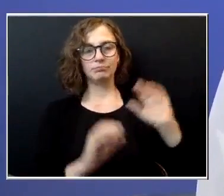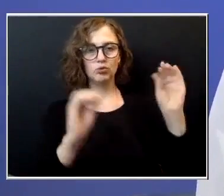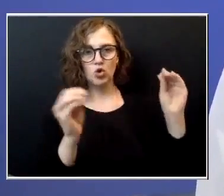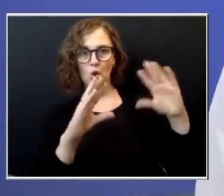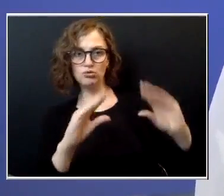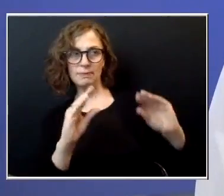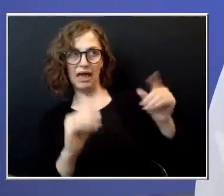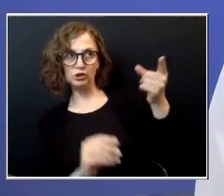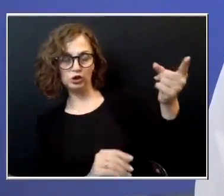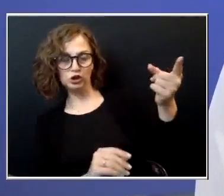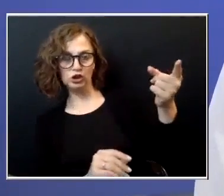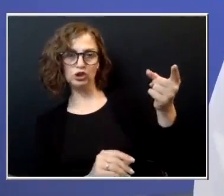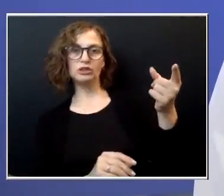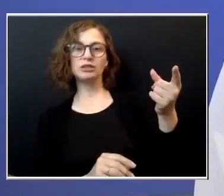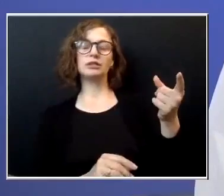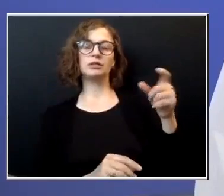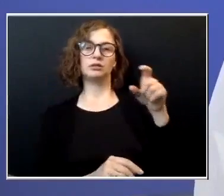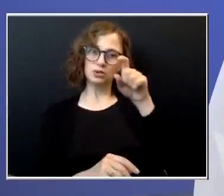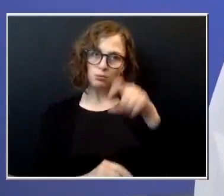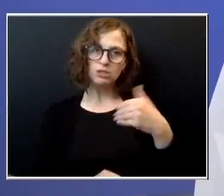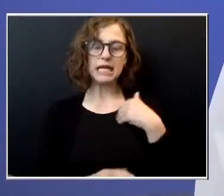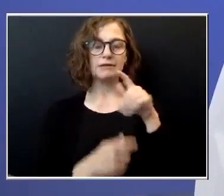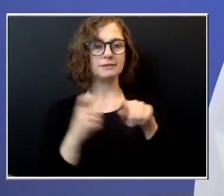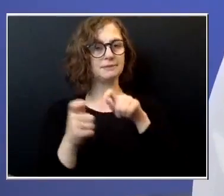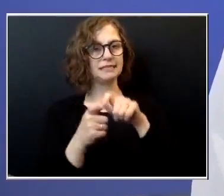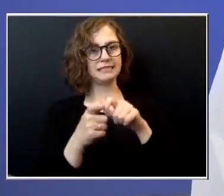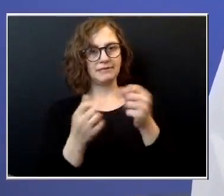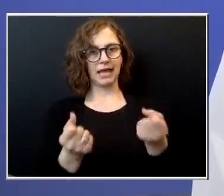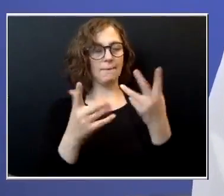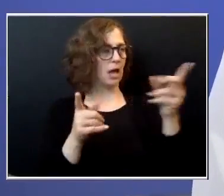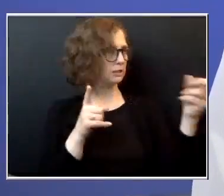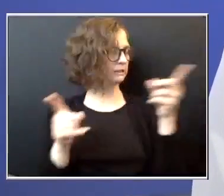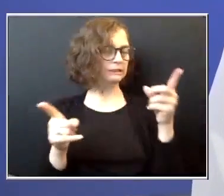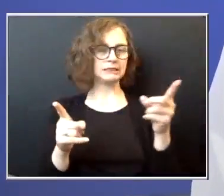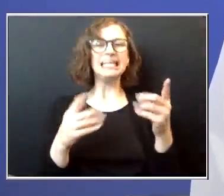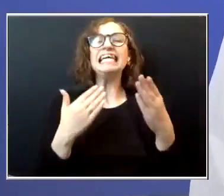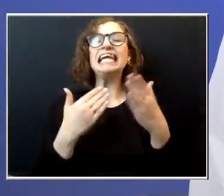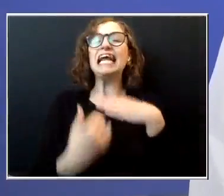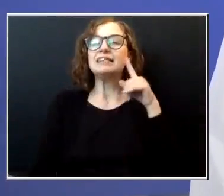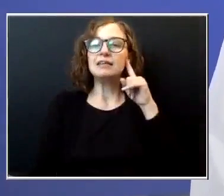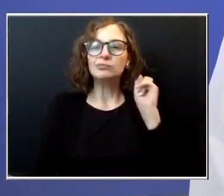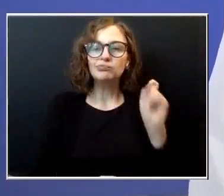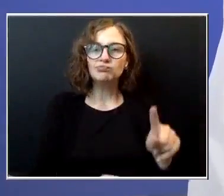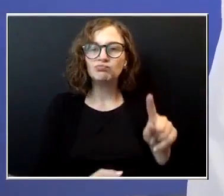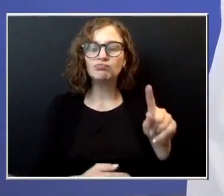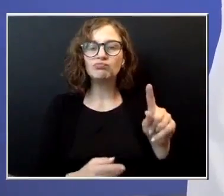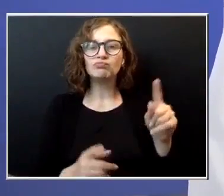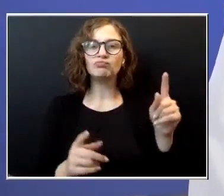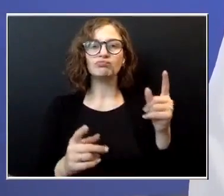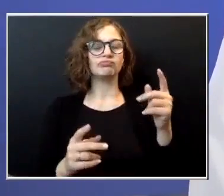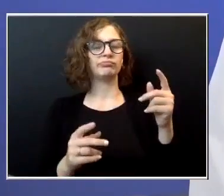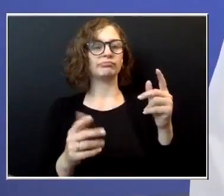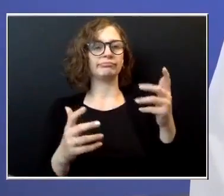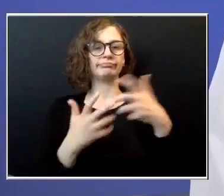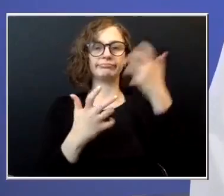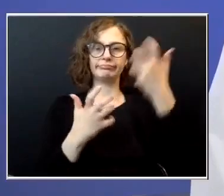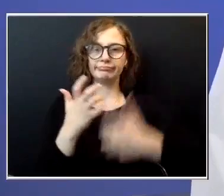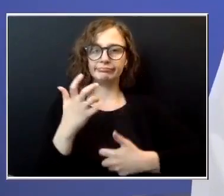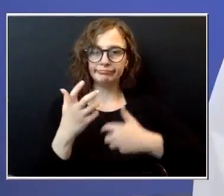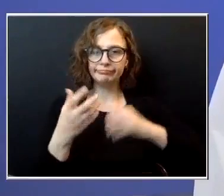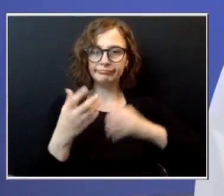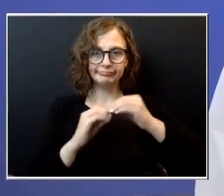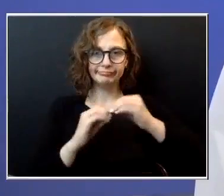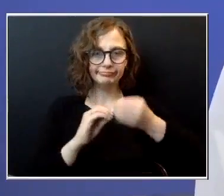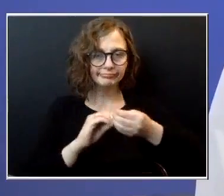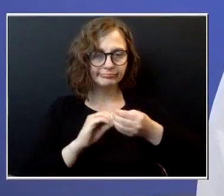to have this amount. These numbers are not adding up. So it has been such an important